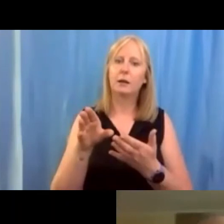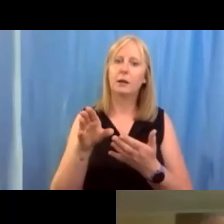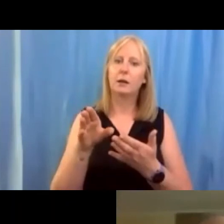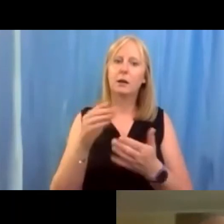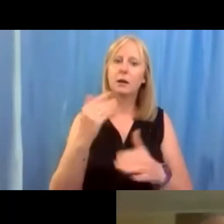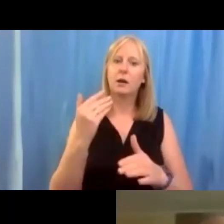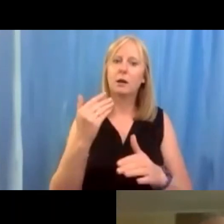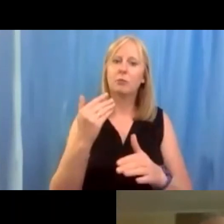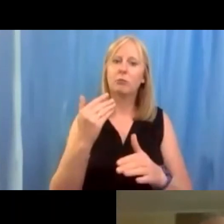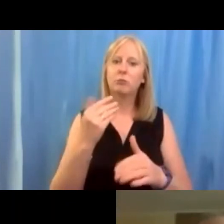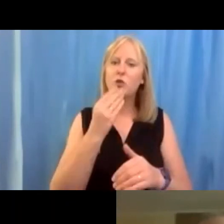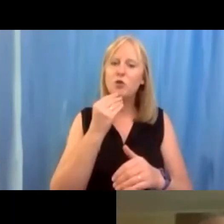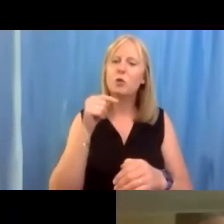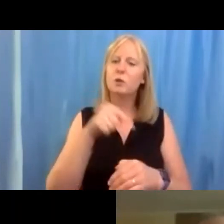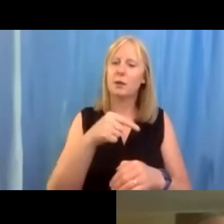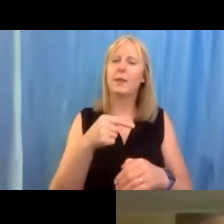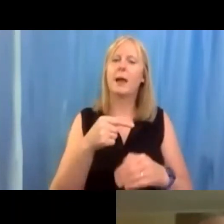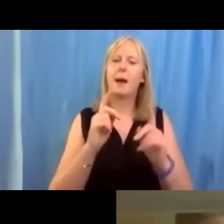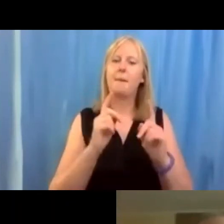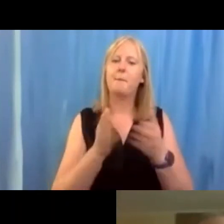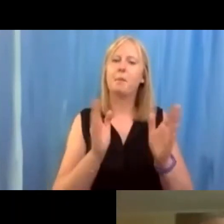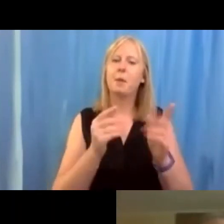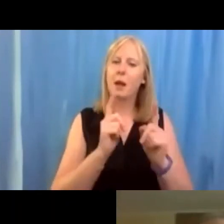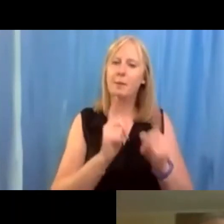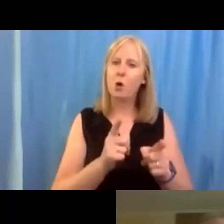most people don't.